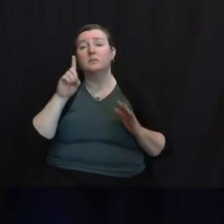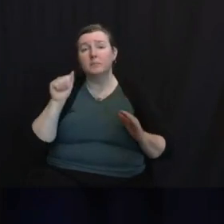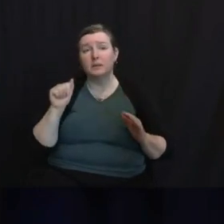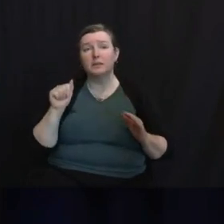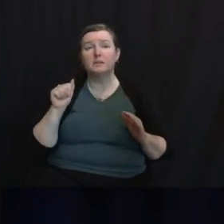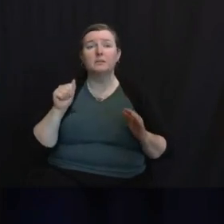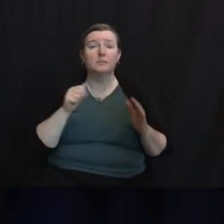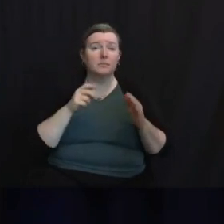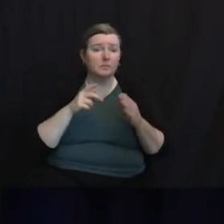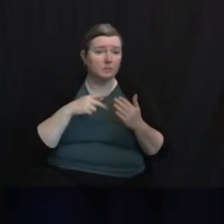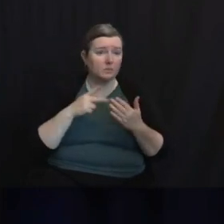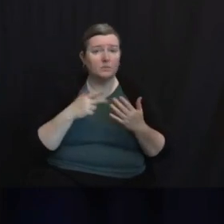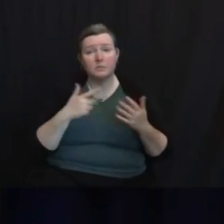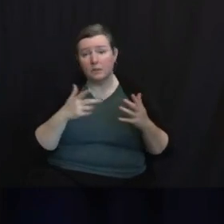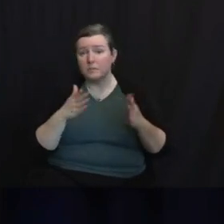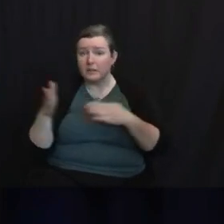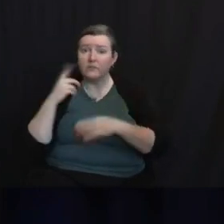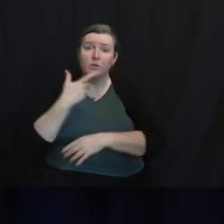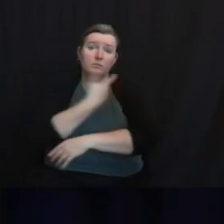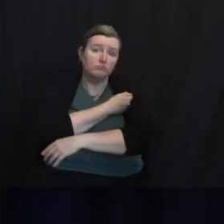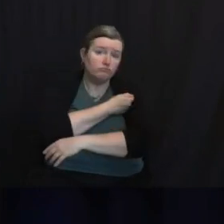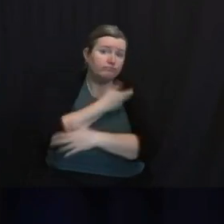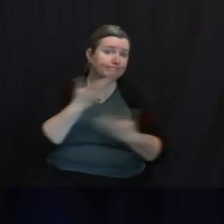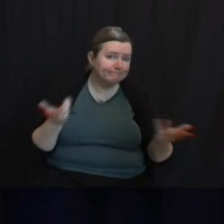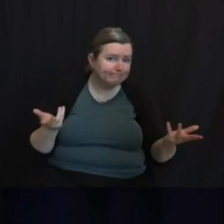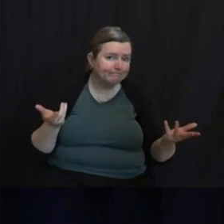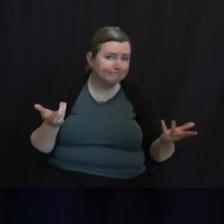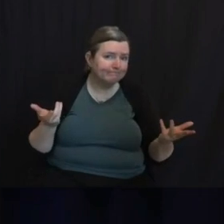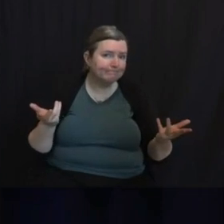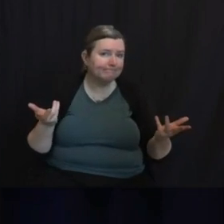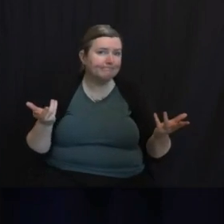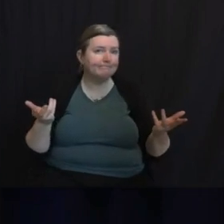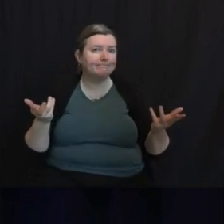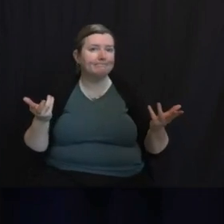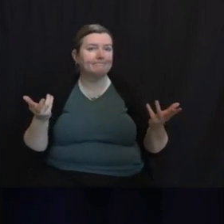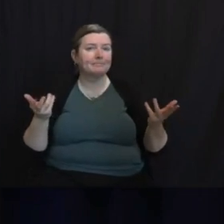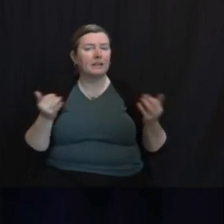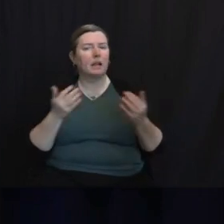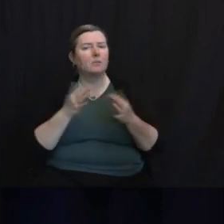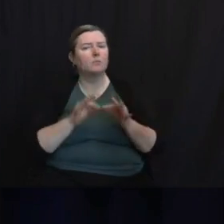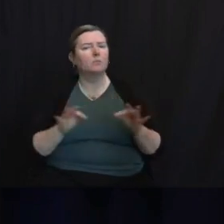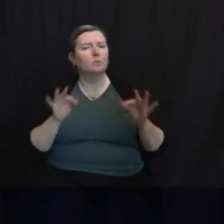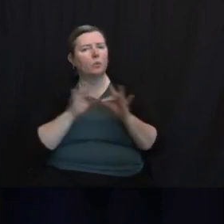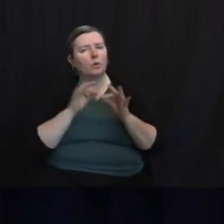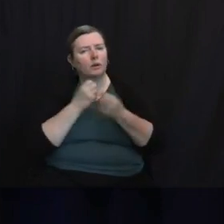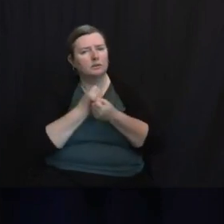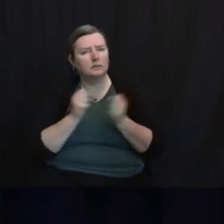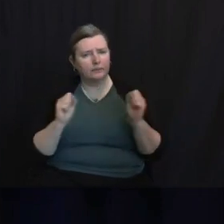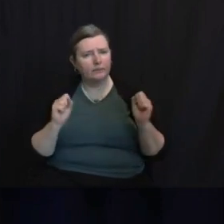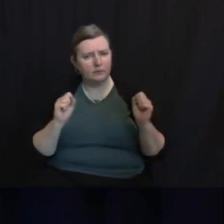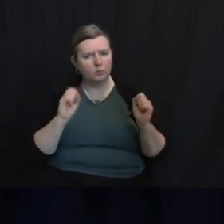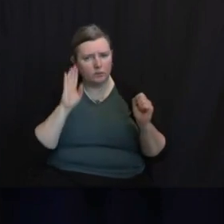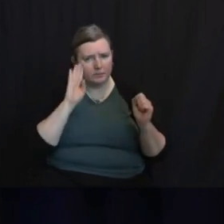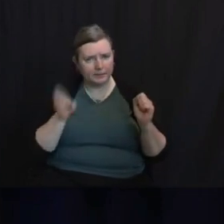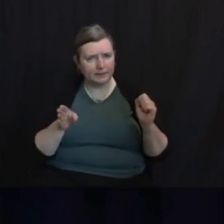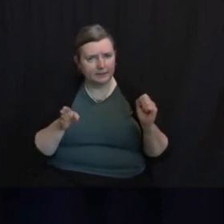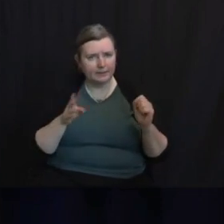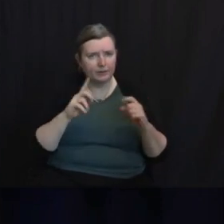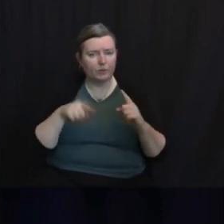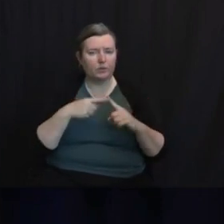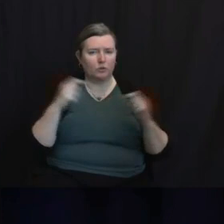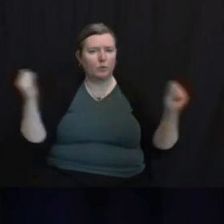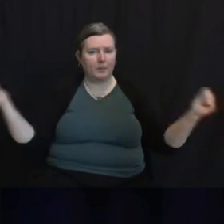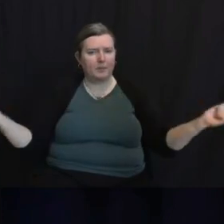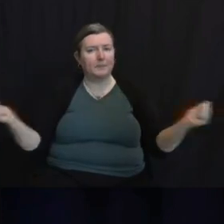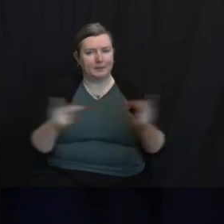have finished their regimen, which leads into how safely they can return. And how quickly. And quickly.